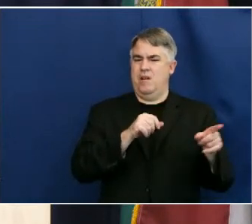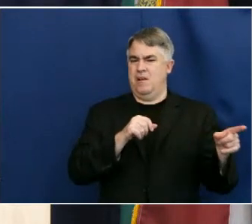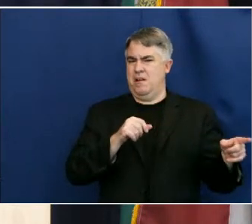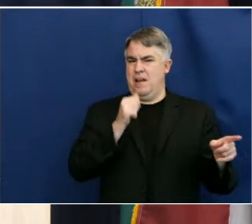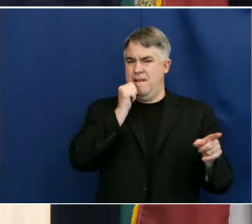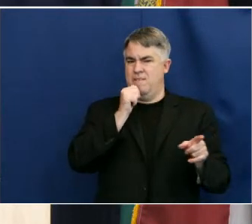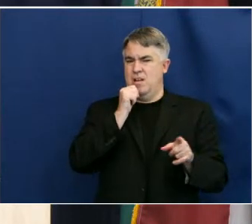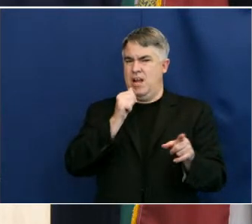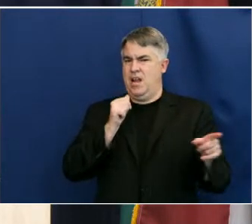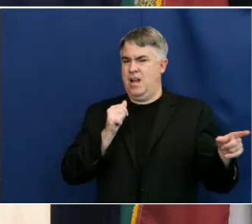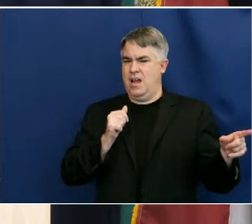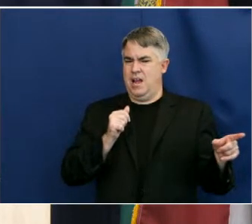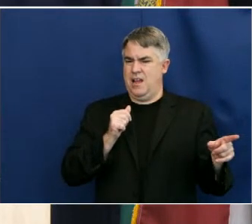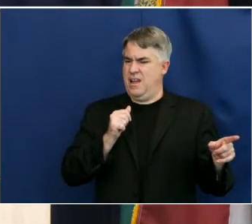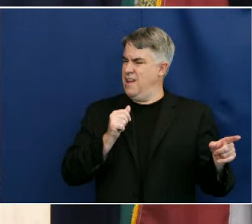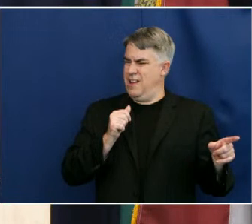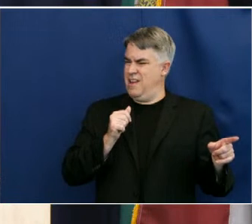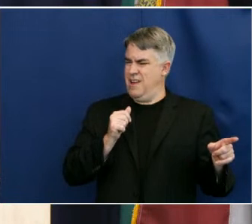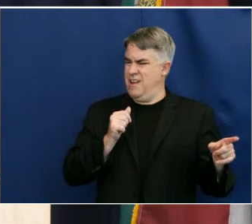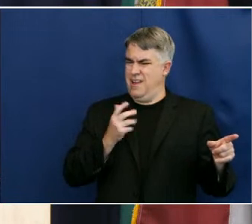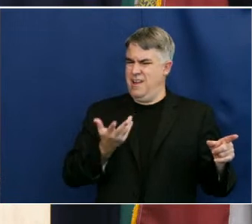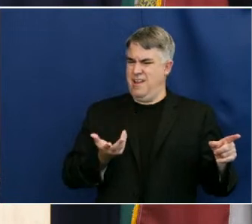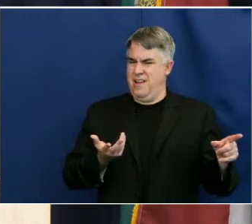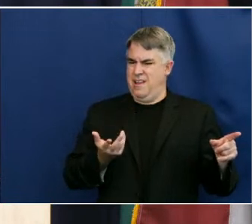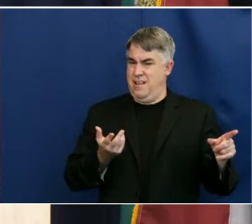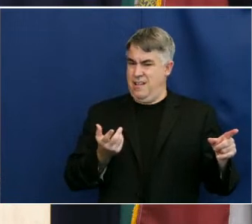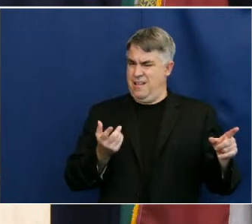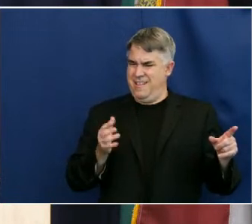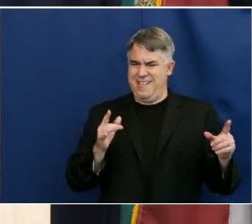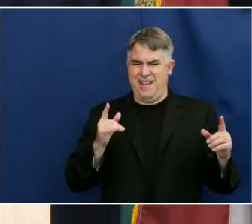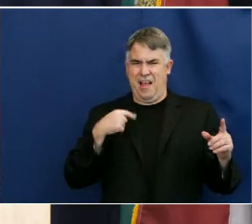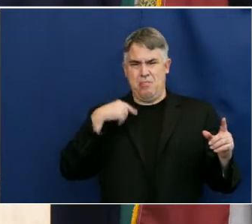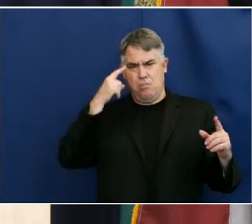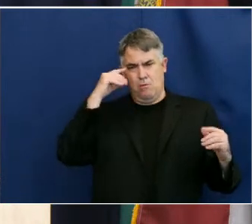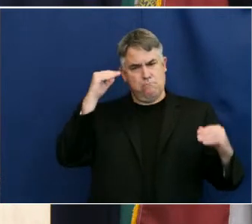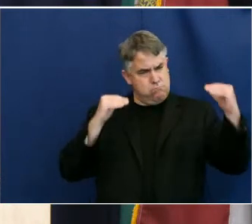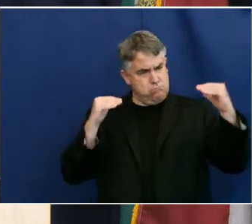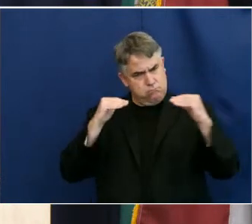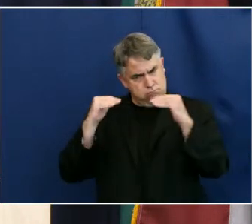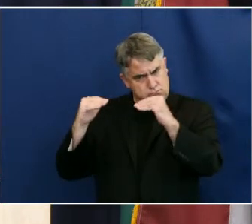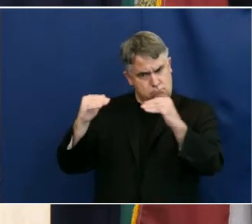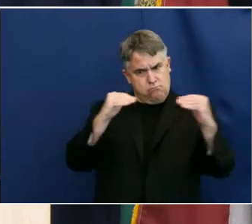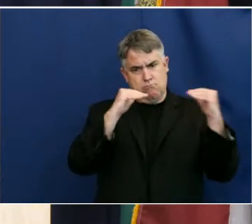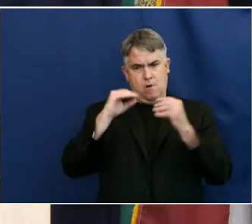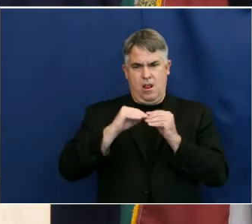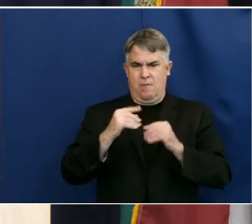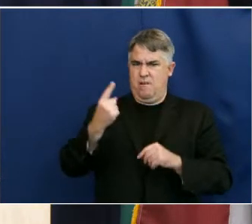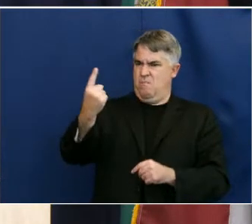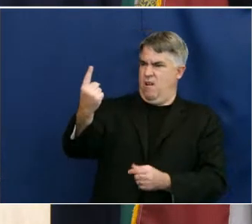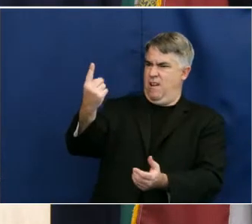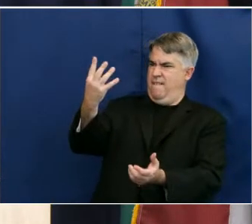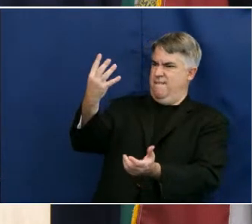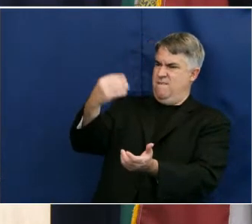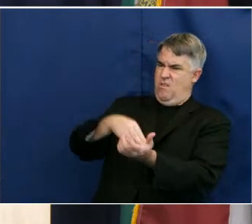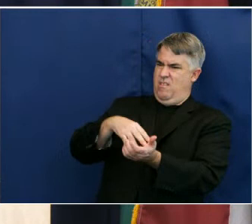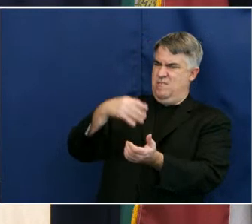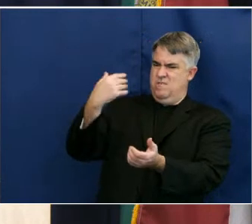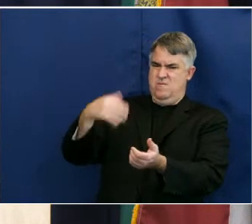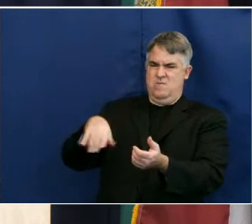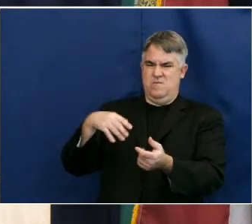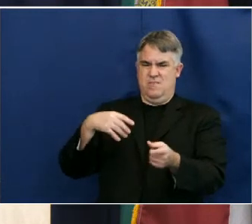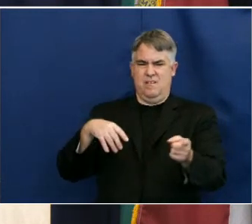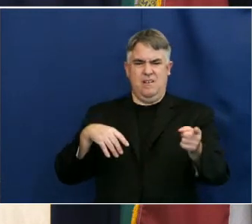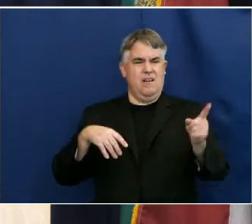Is there any effort to spread these doses around a little bit so we're not sending so many thousands of people into the streets